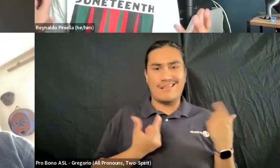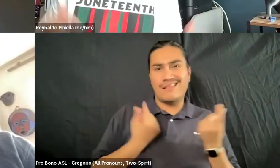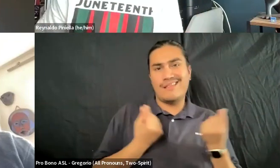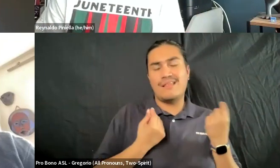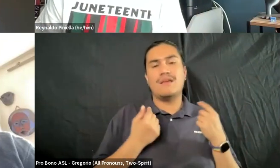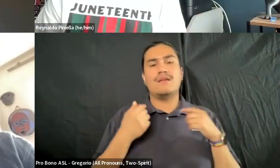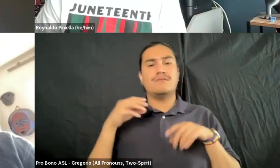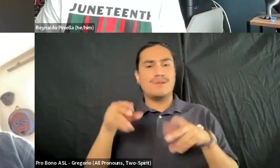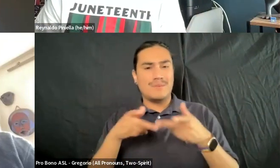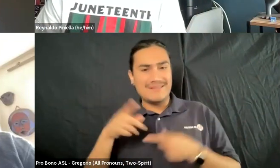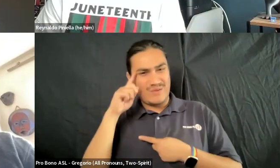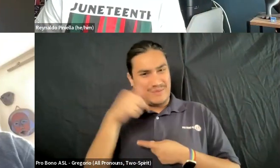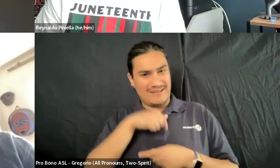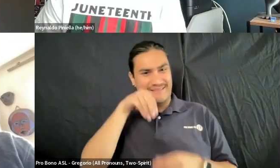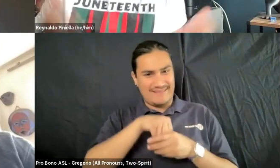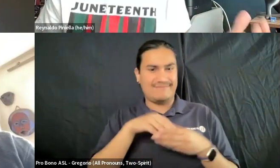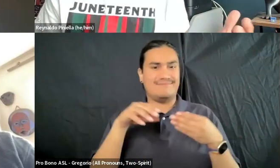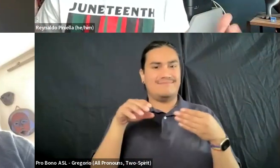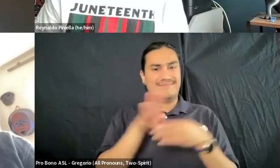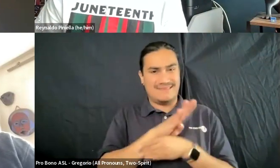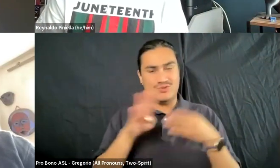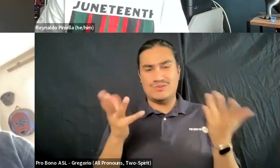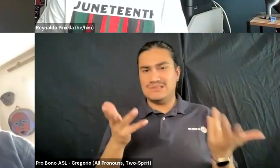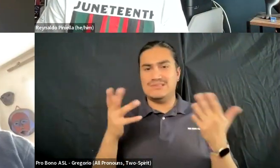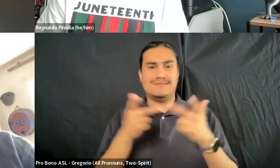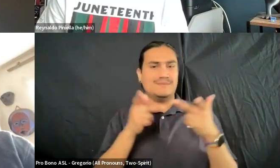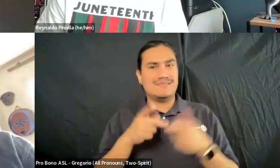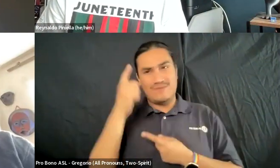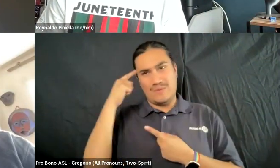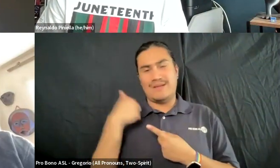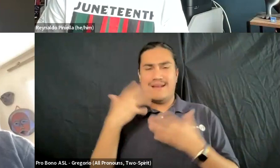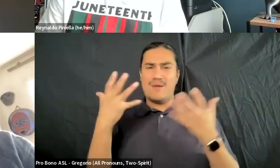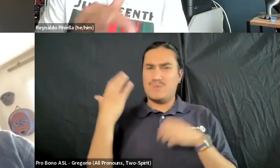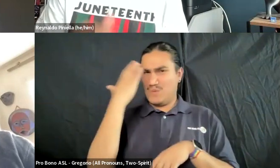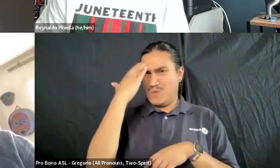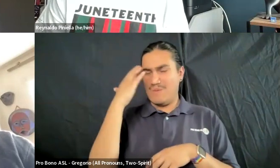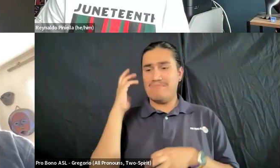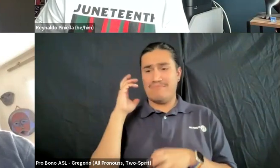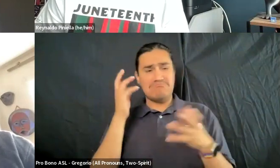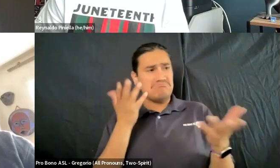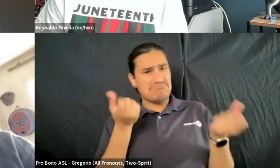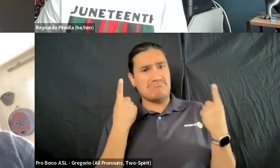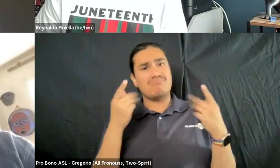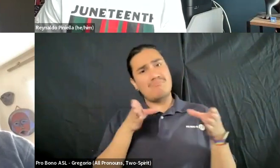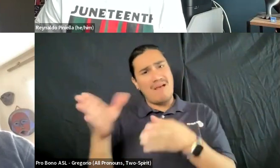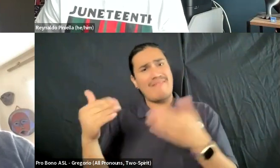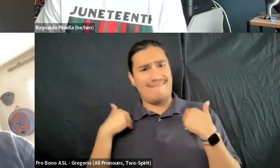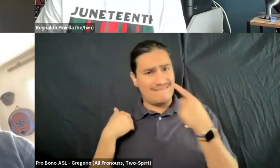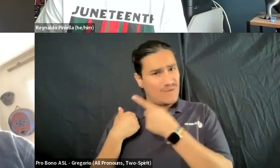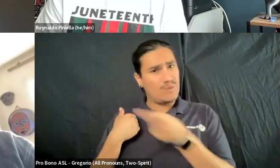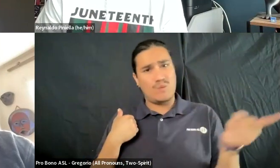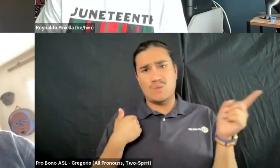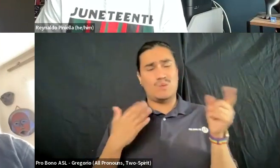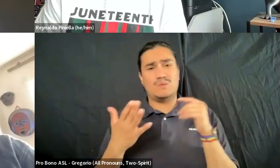place for me in this industry? And I feel like I'm a living example that there is. And I just want people to know that, you know, there's a path for them, whether or not they can see it for